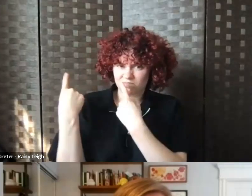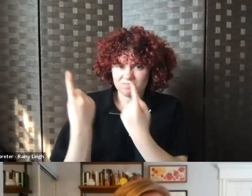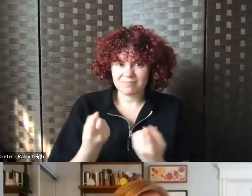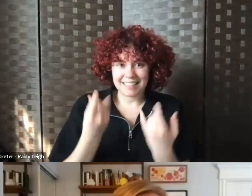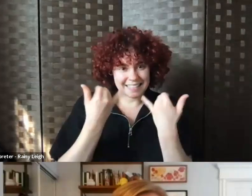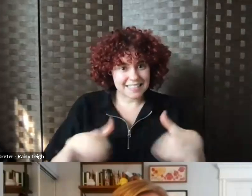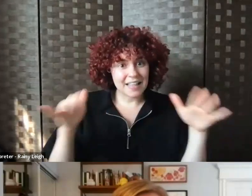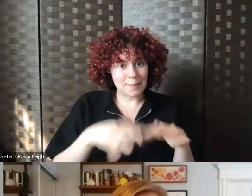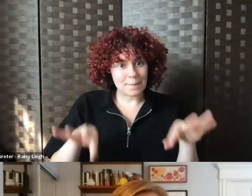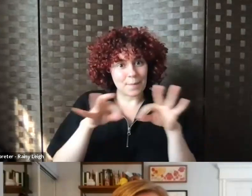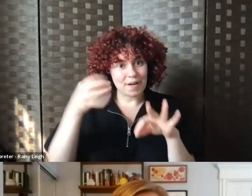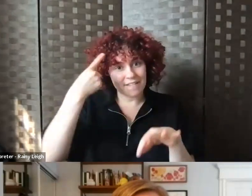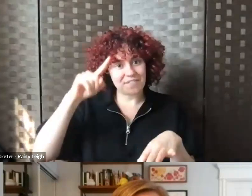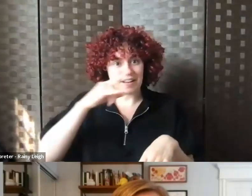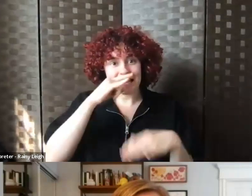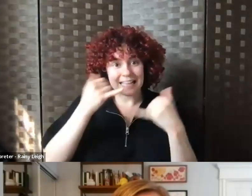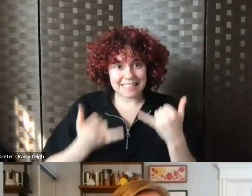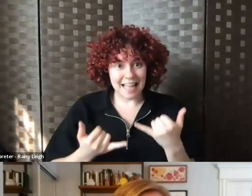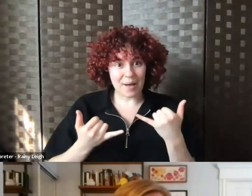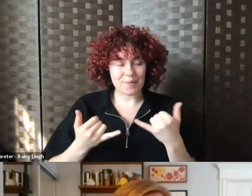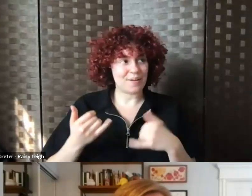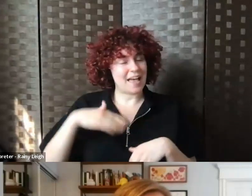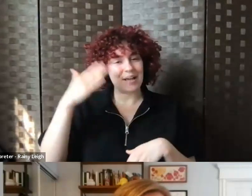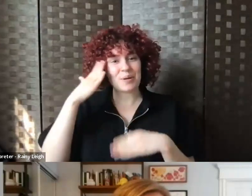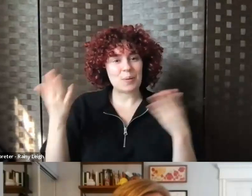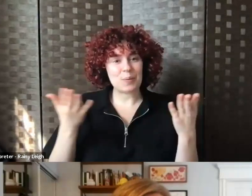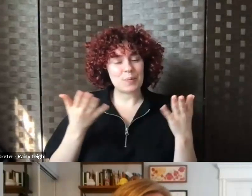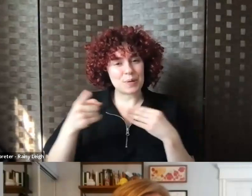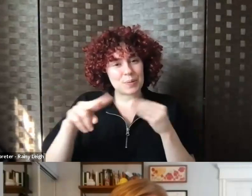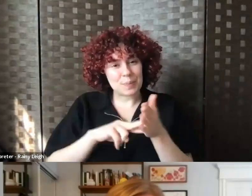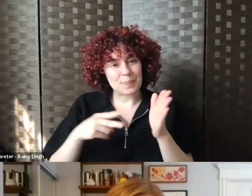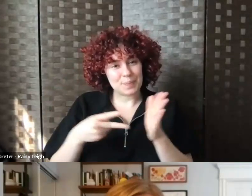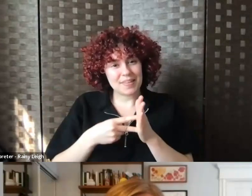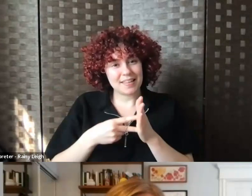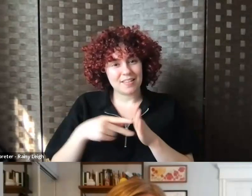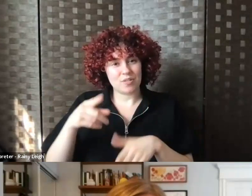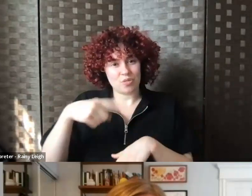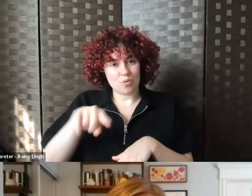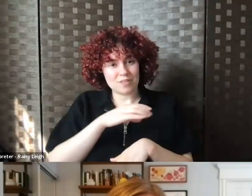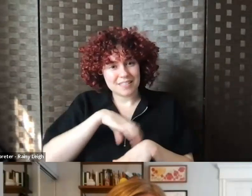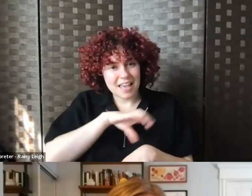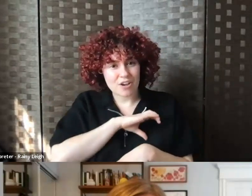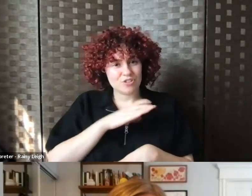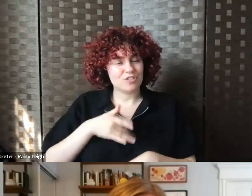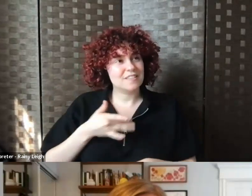so, I don't know, not quite familiar, but just like